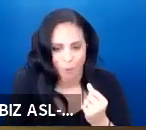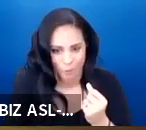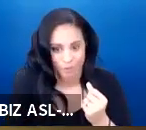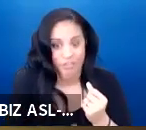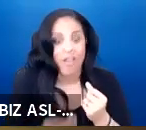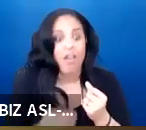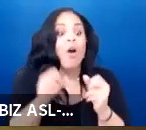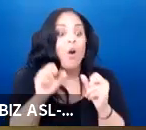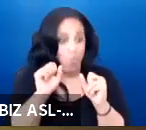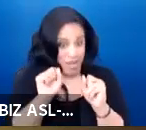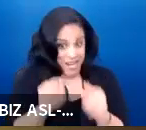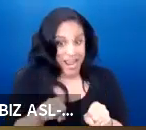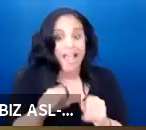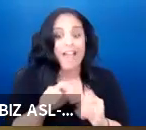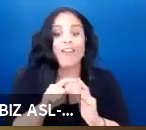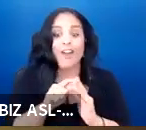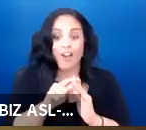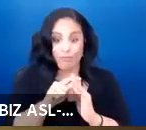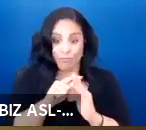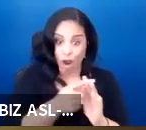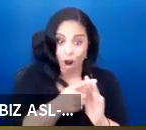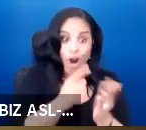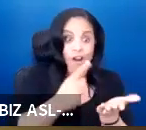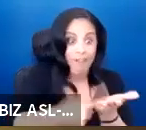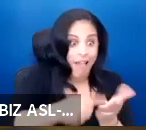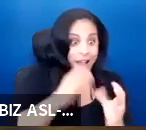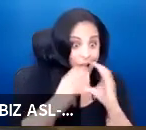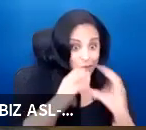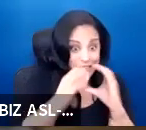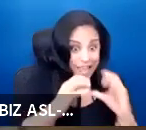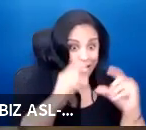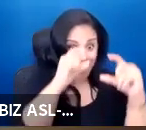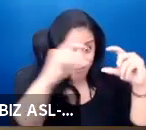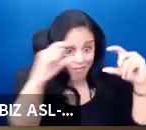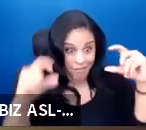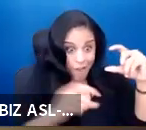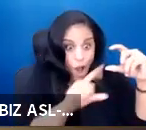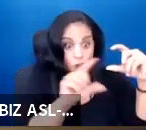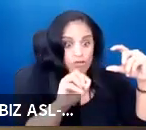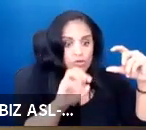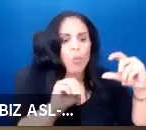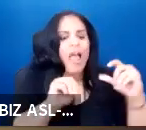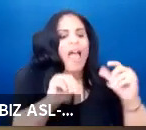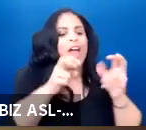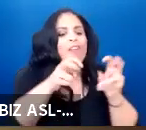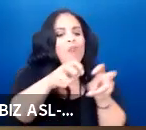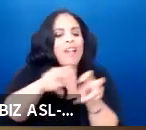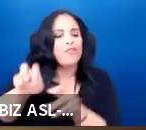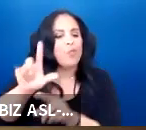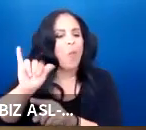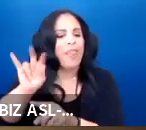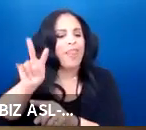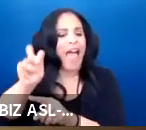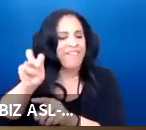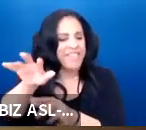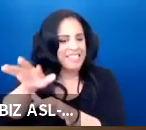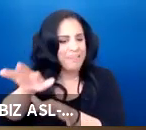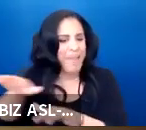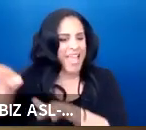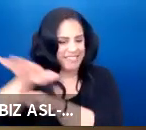the conversation on Zoom and then transfer it to a live space. And that way we already have some idea of what